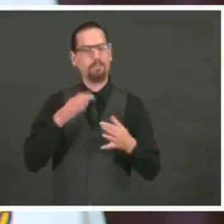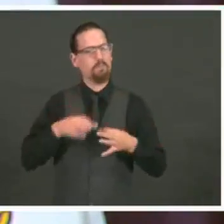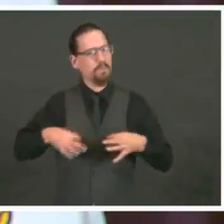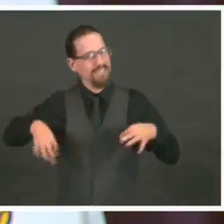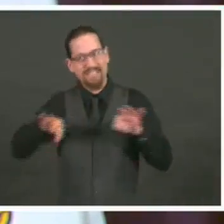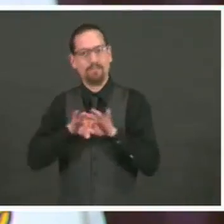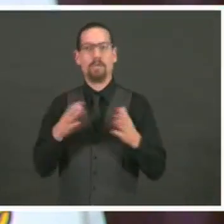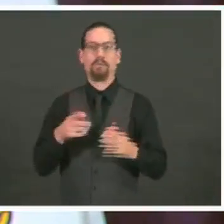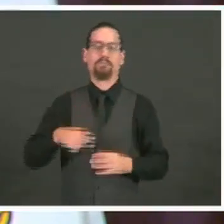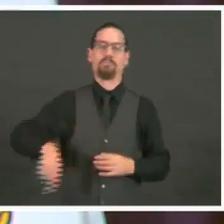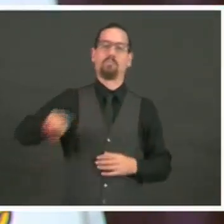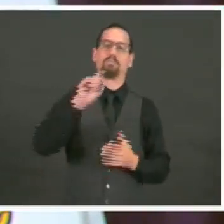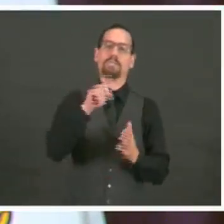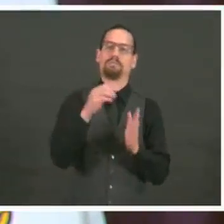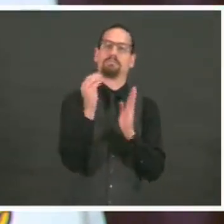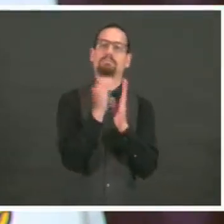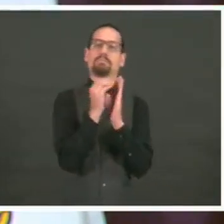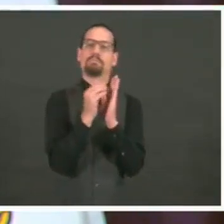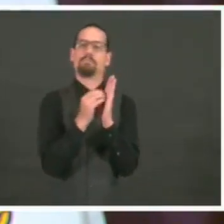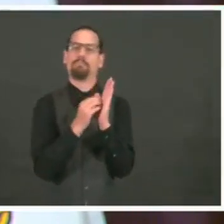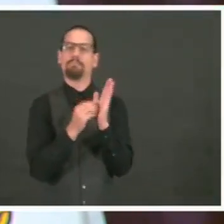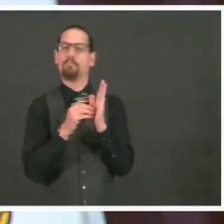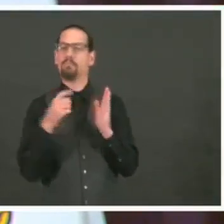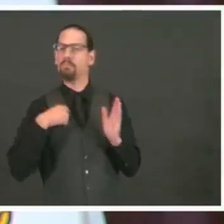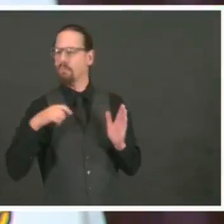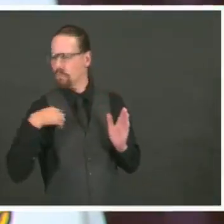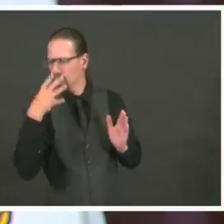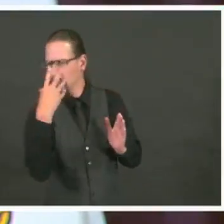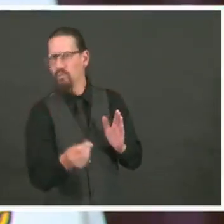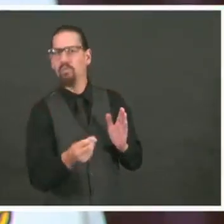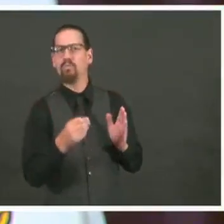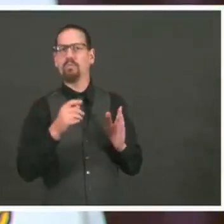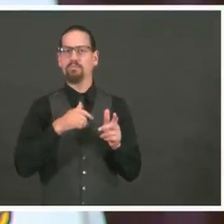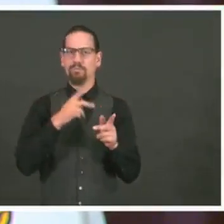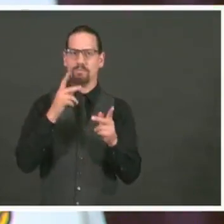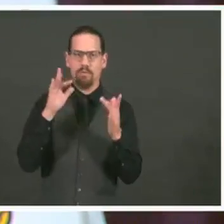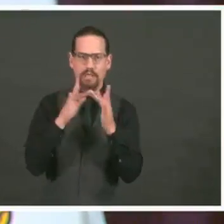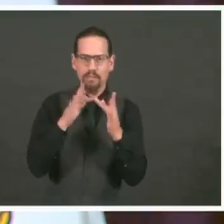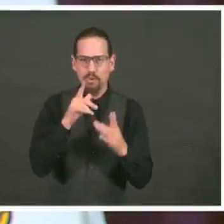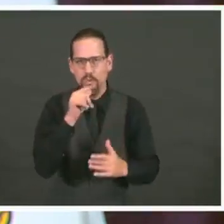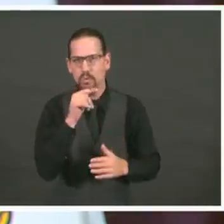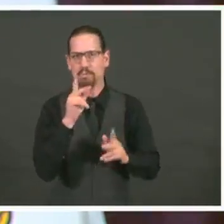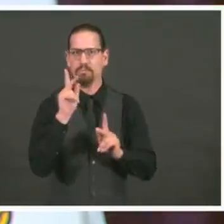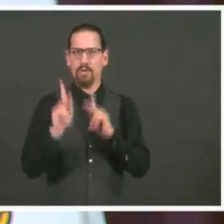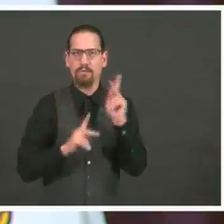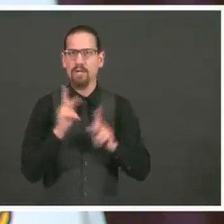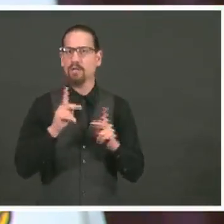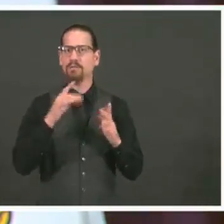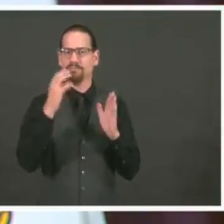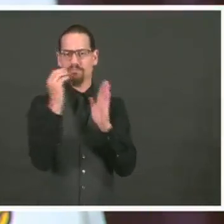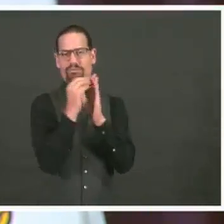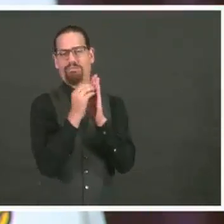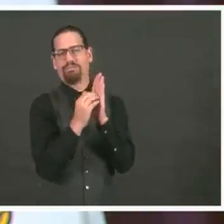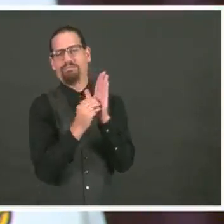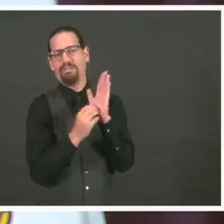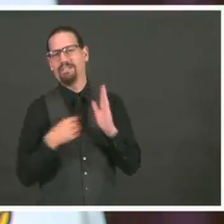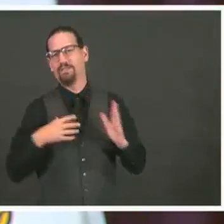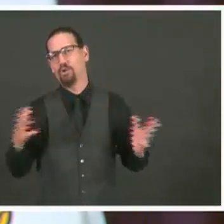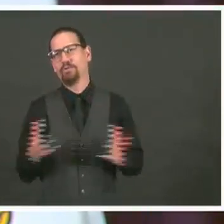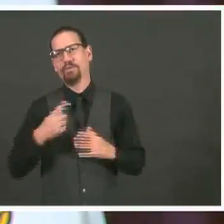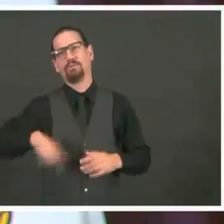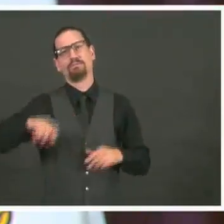going and who your contacts are. I want to encourage again, if you haven't already, to download the Crush COVID app because